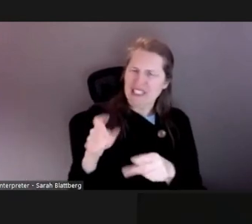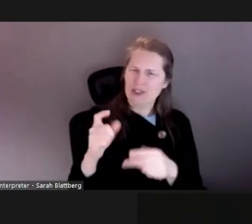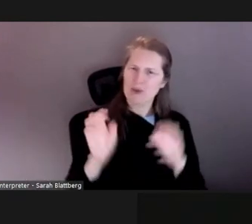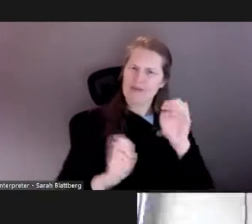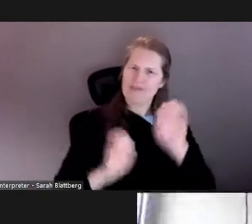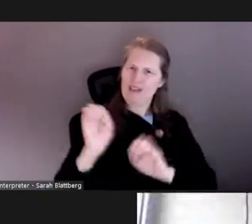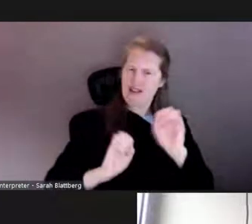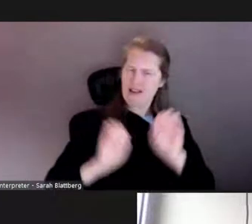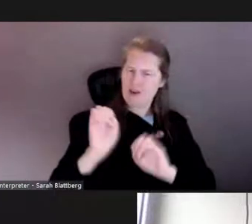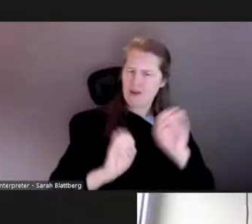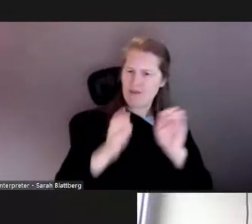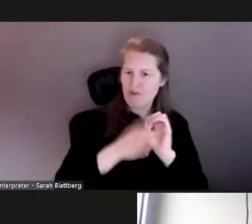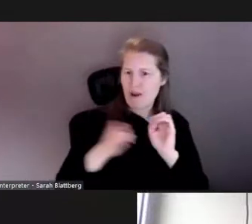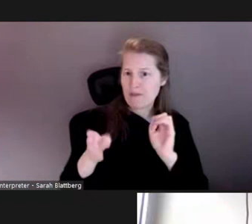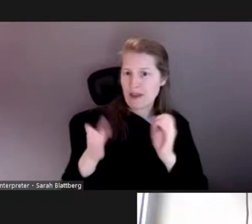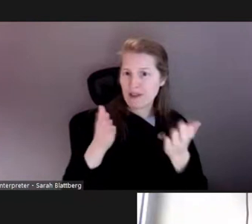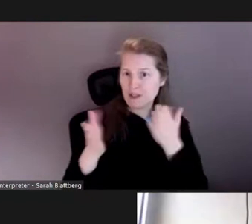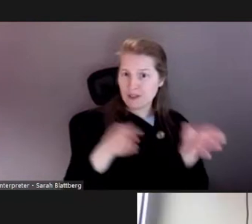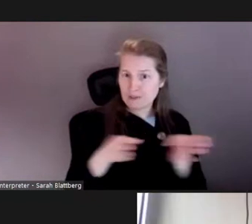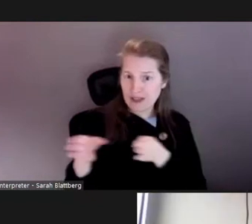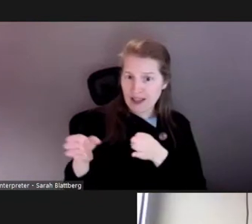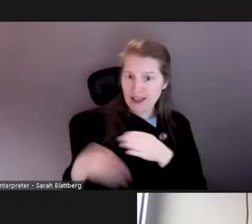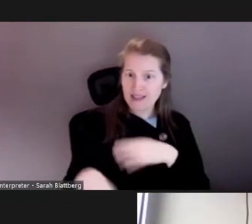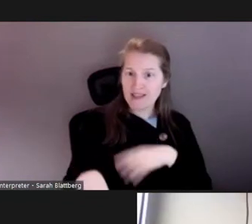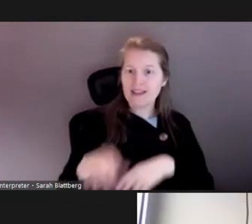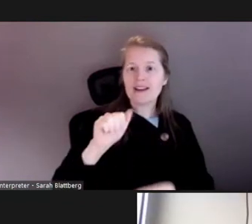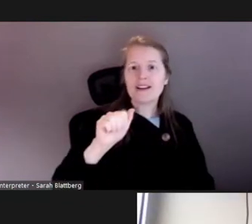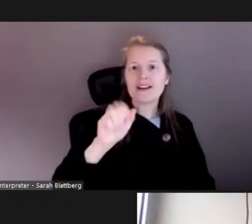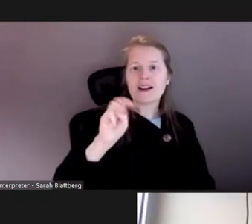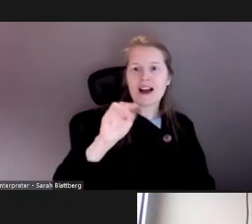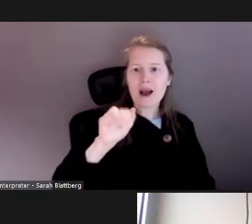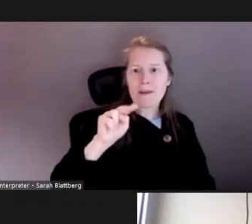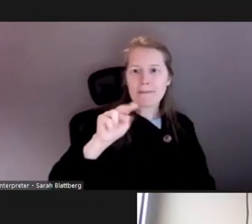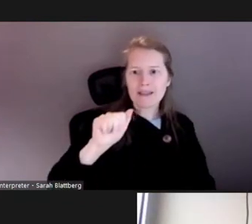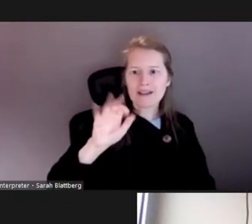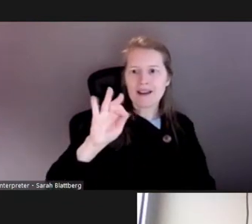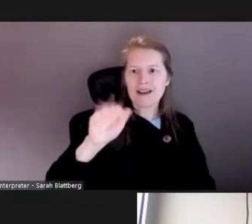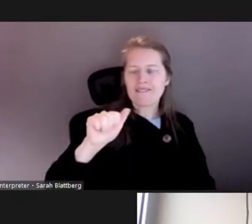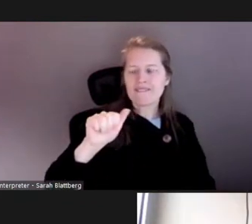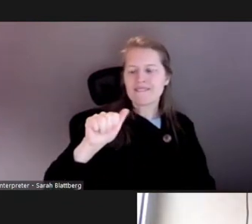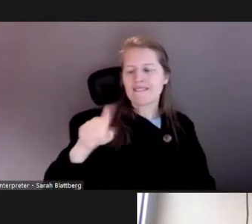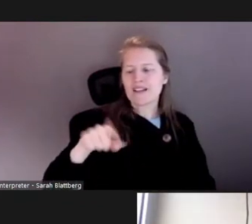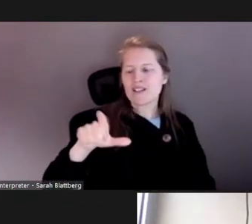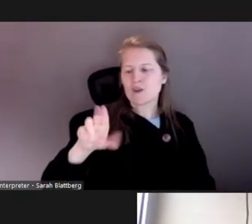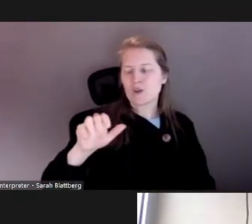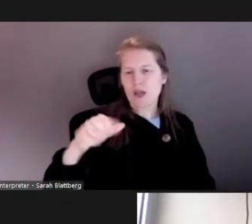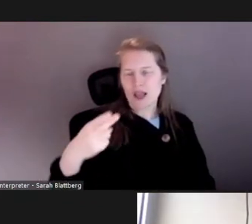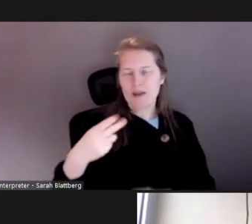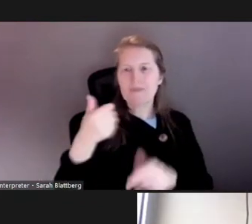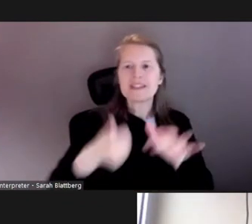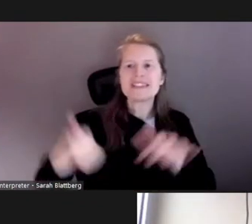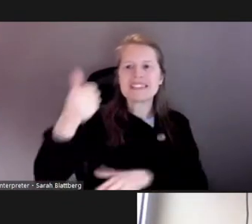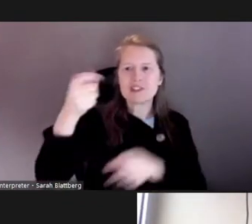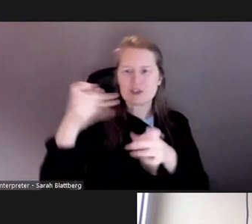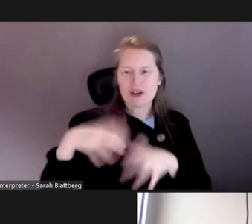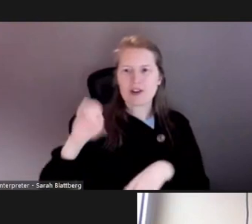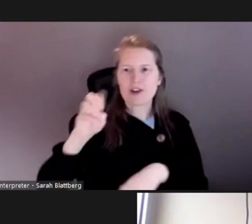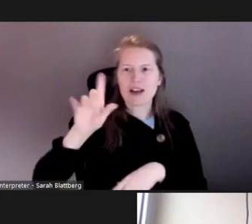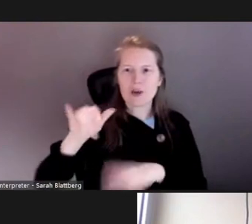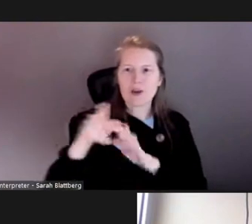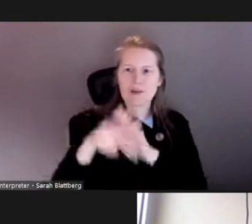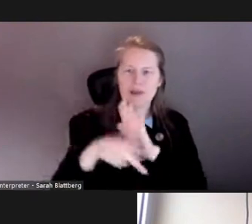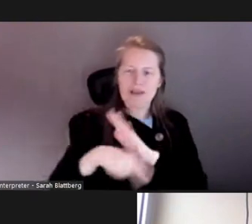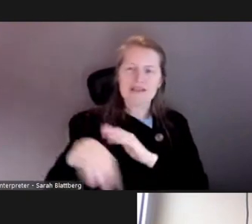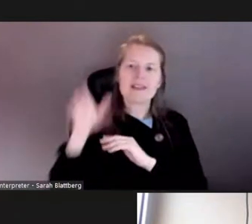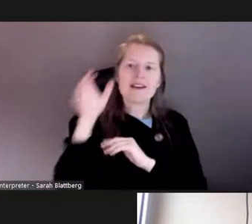plans. Joining me are Amina Fazula. She's the Senior Director of Equity Policy in Common Sense's